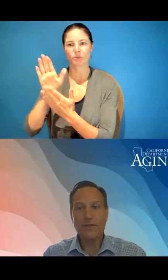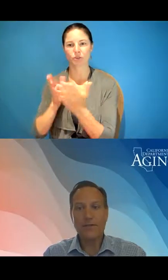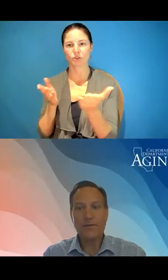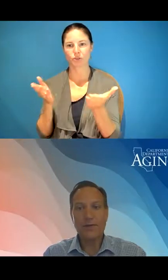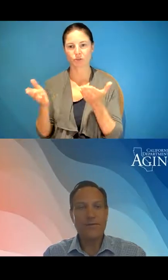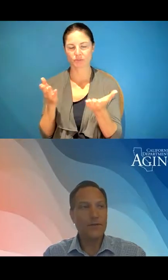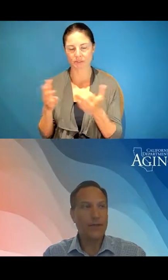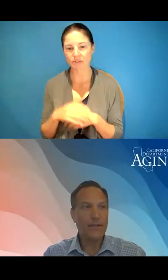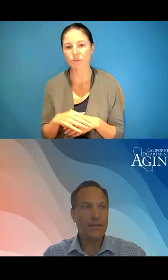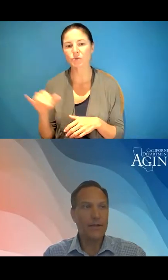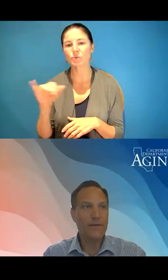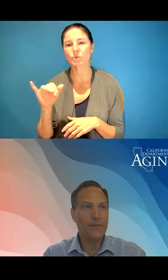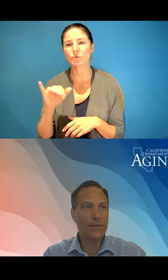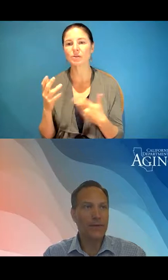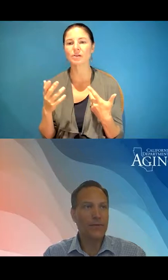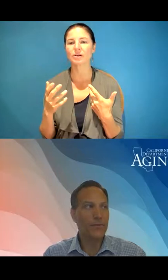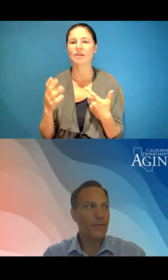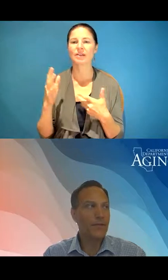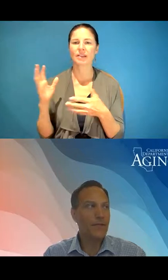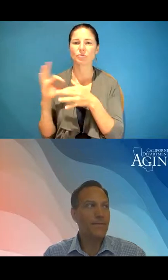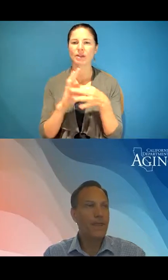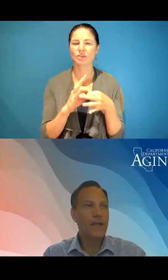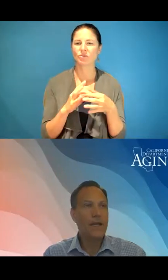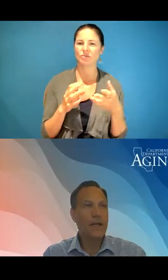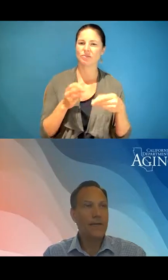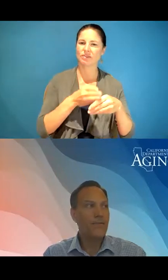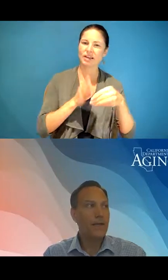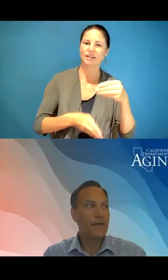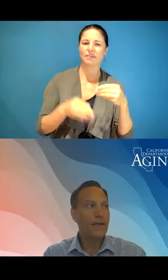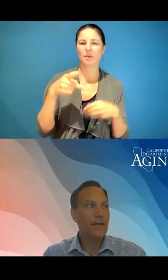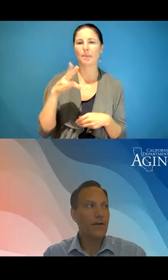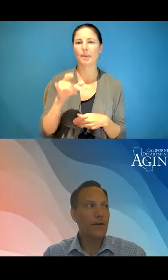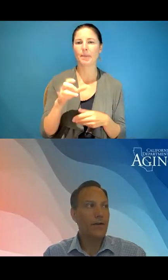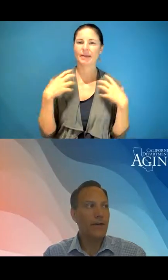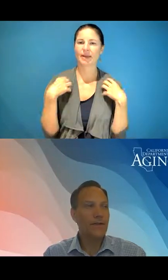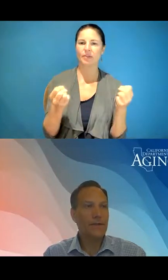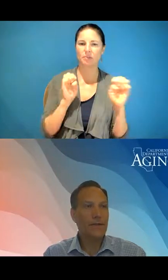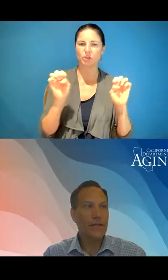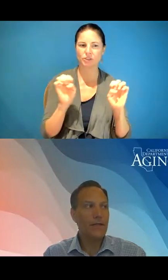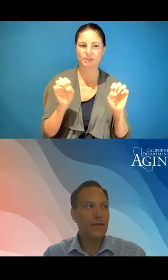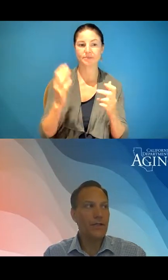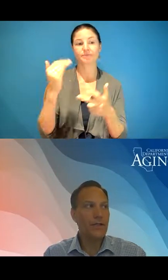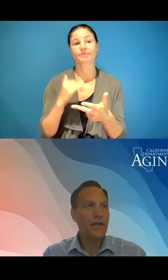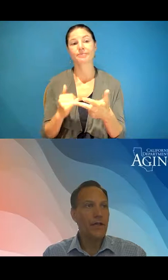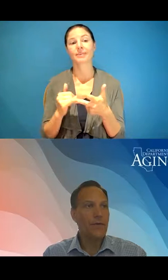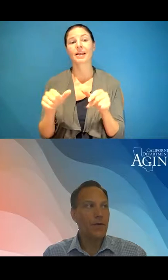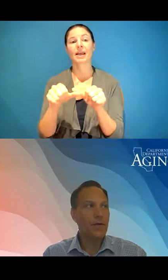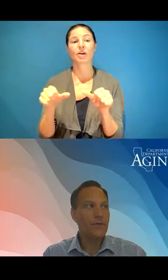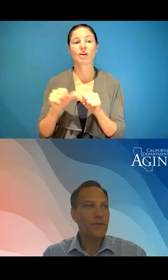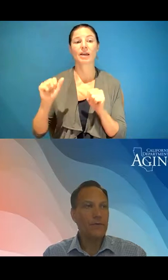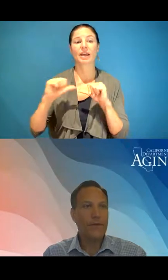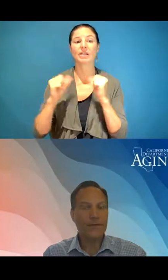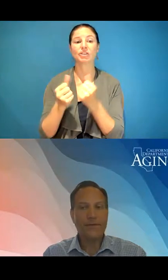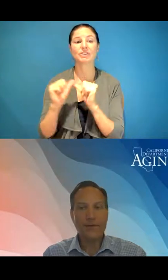tied to the official ending of the public health emergency. And then finally, our Area Agencies on Aging